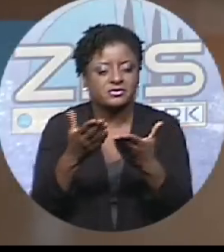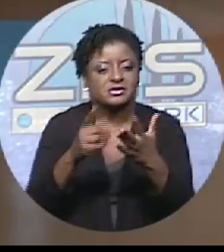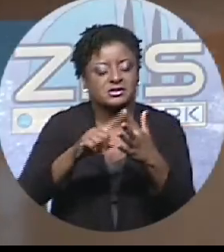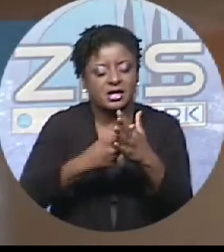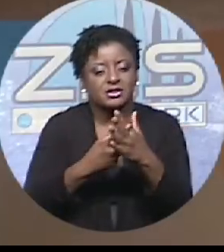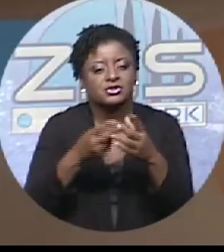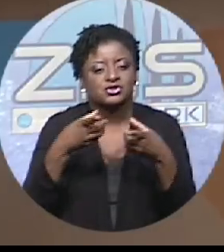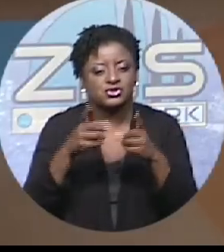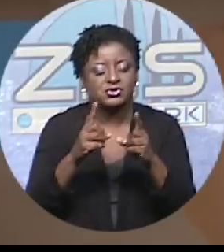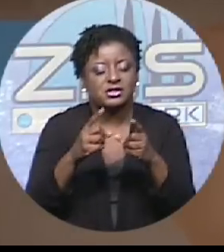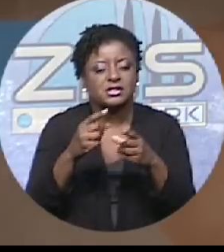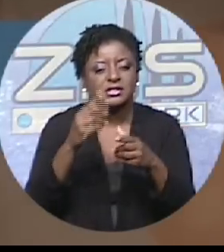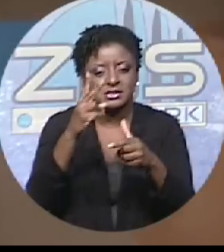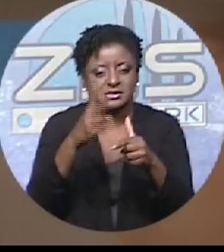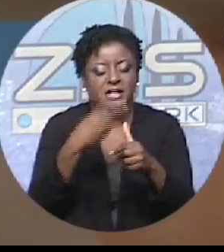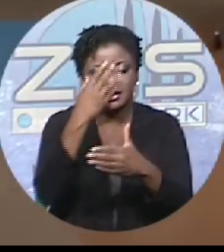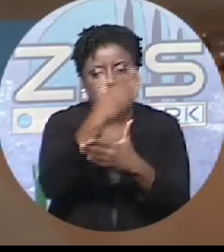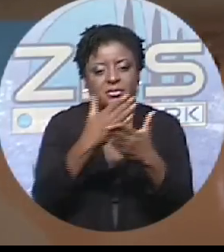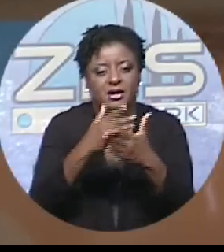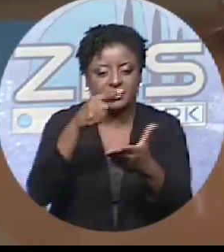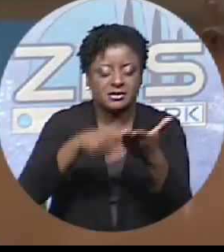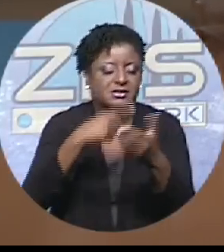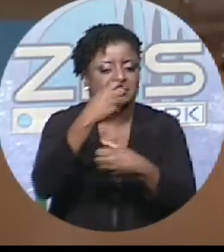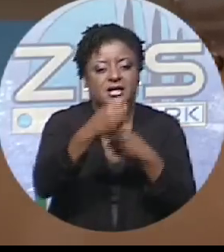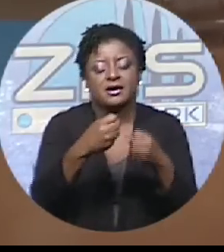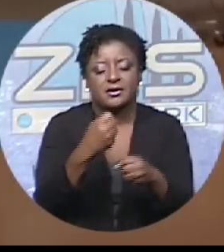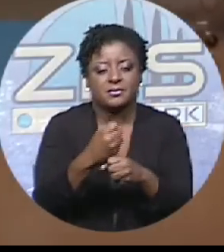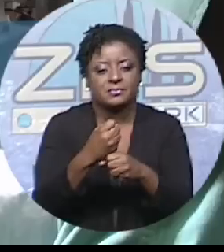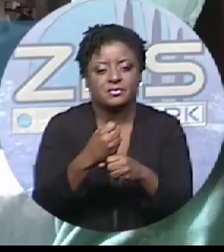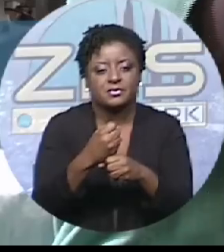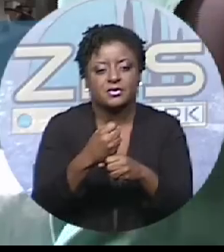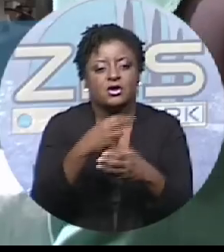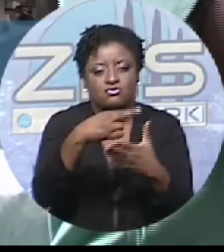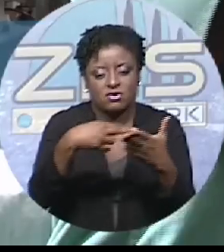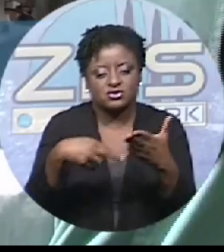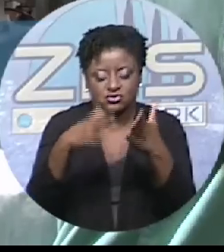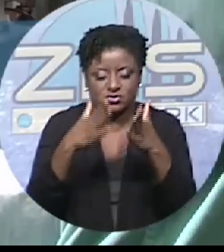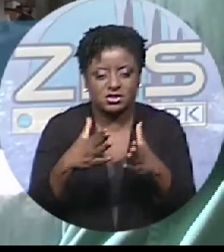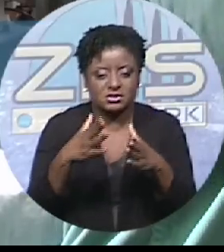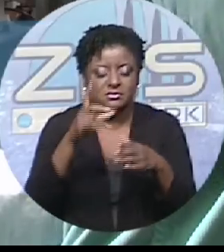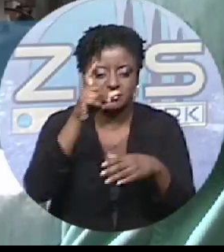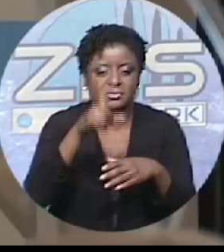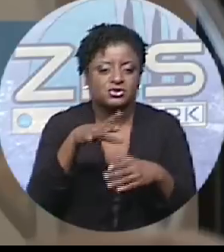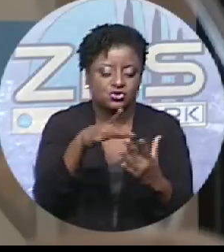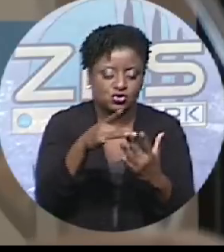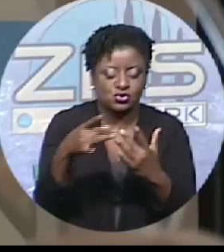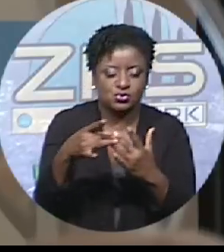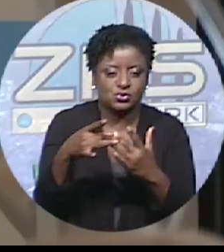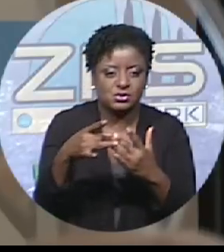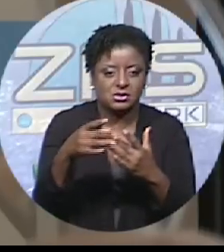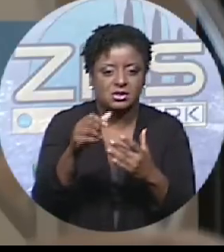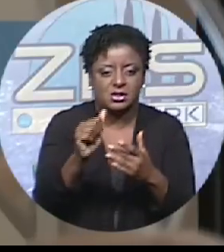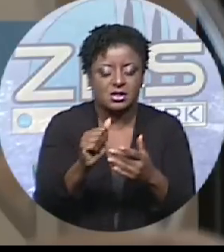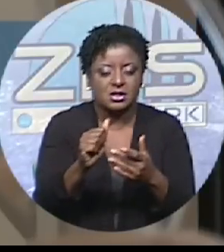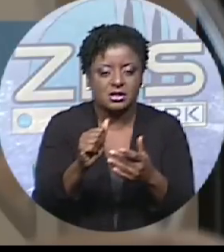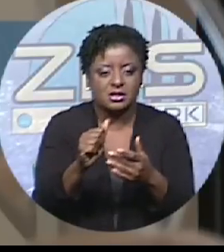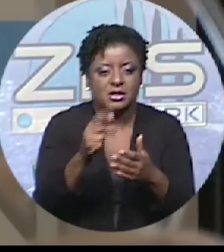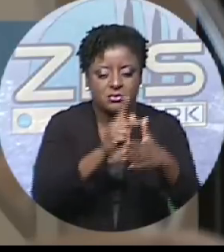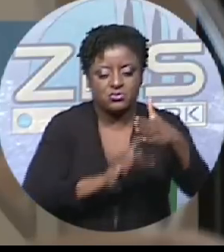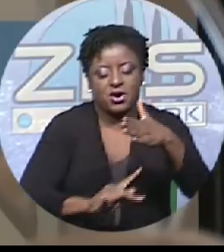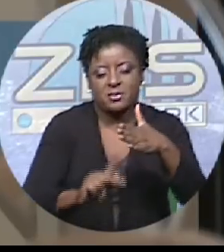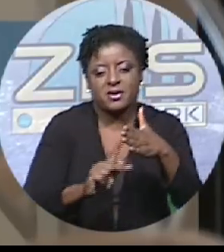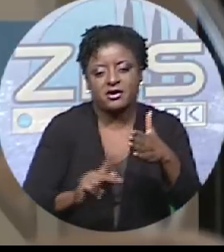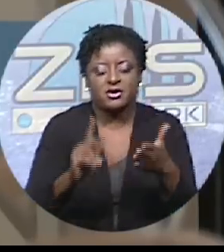second quarter of this year. In this phase, registrants will have to choose a primary care provider and a health